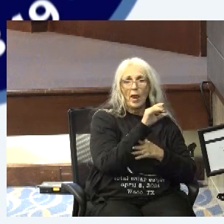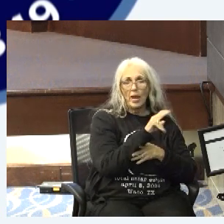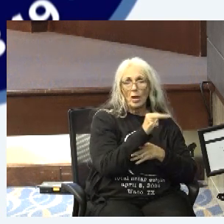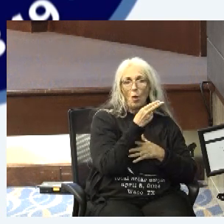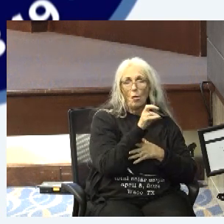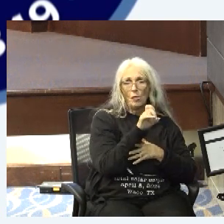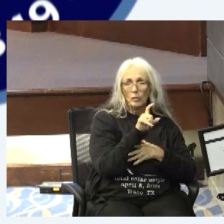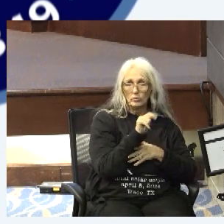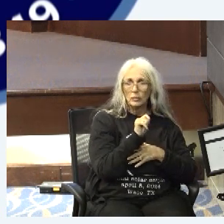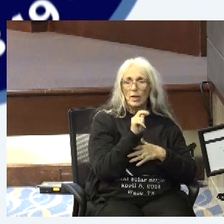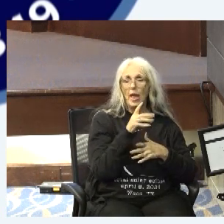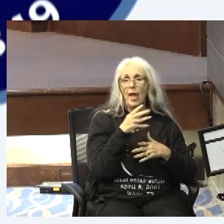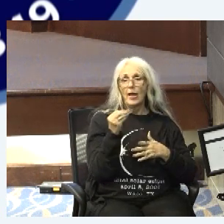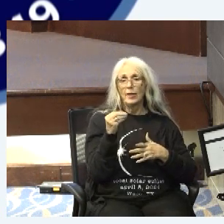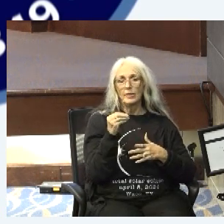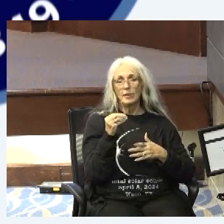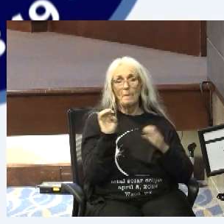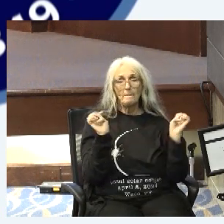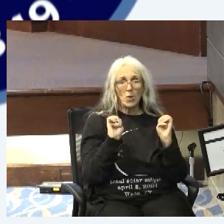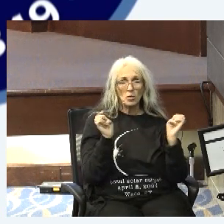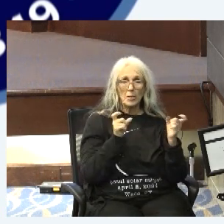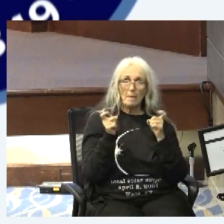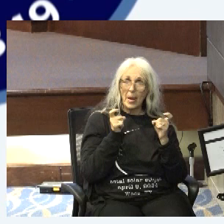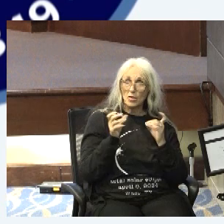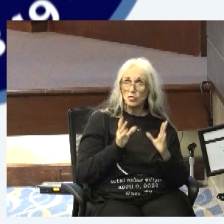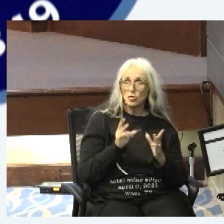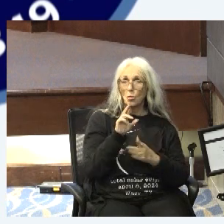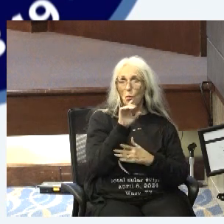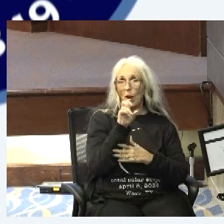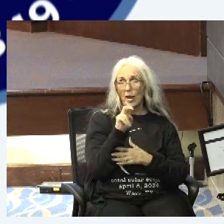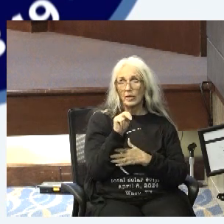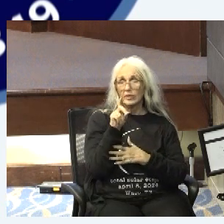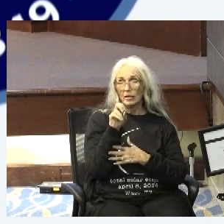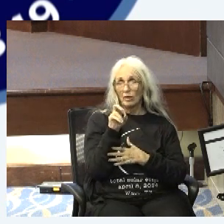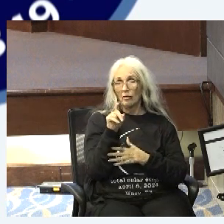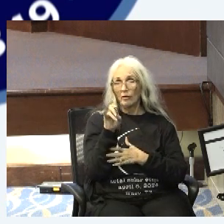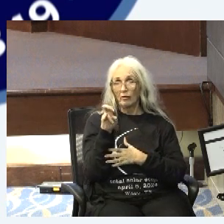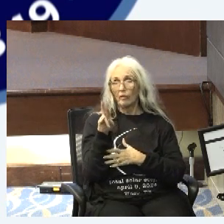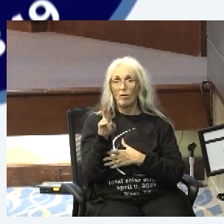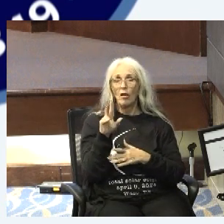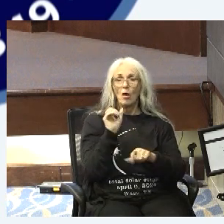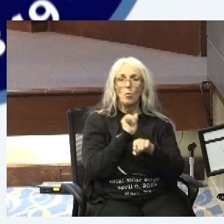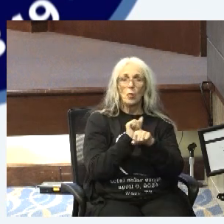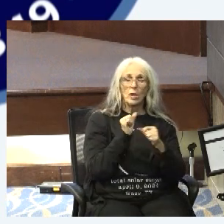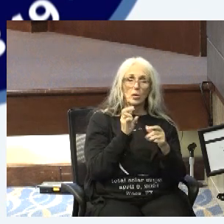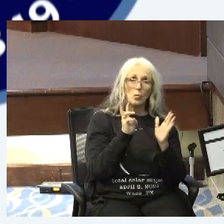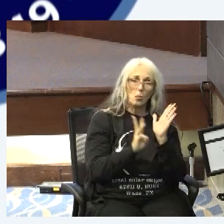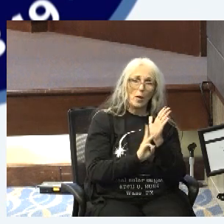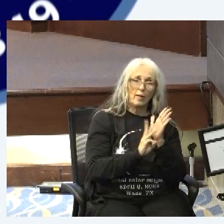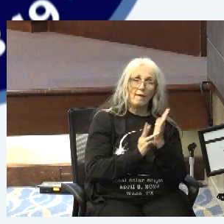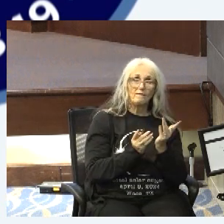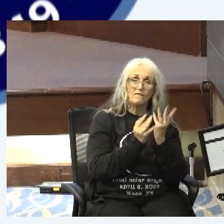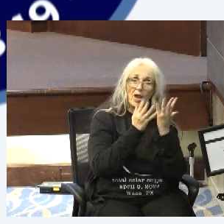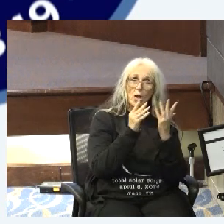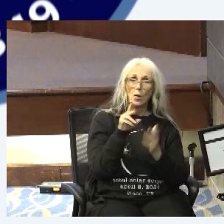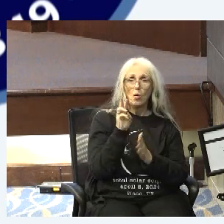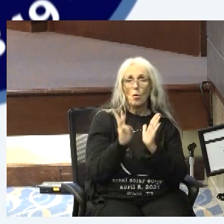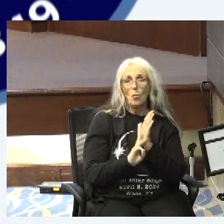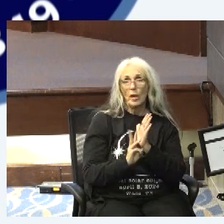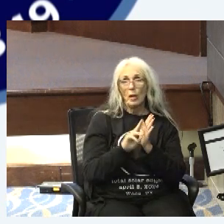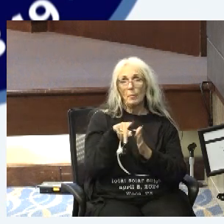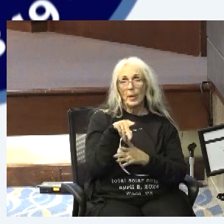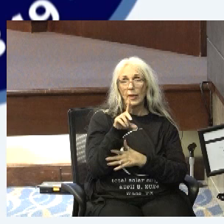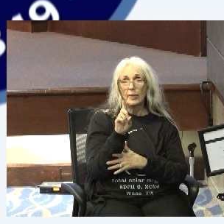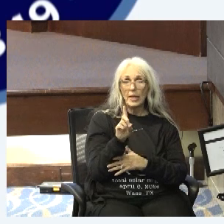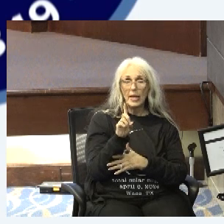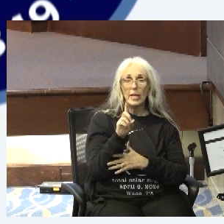emergency management side of the team and our emergency manager, Ryan Durker, and working with Waco Fire, Waco PD, Texas